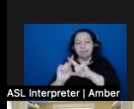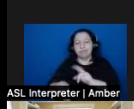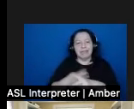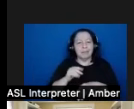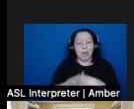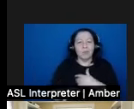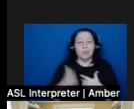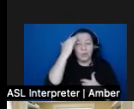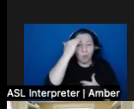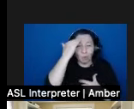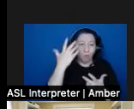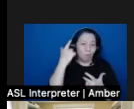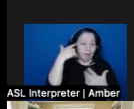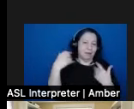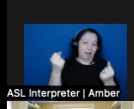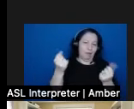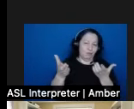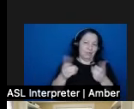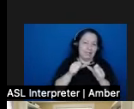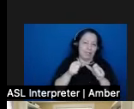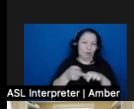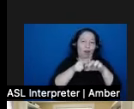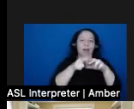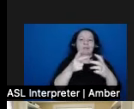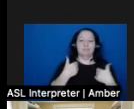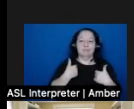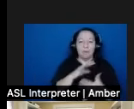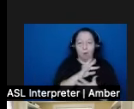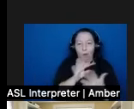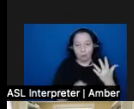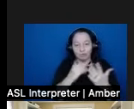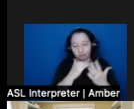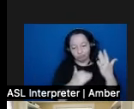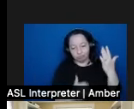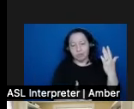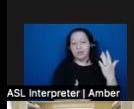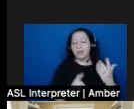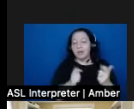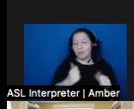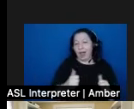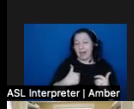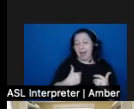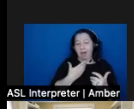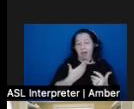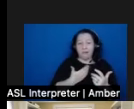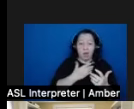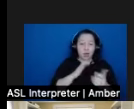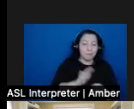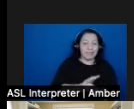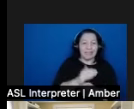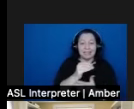services continue to grow. And so just really trying to have as robust of a list as you can. Those